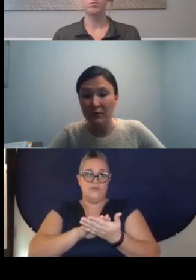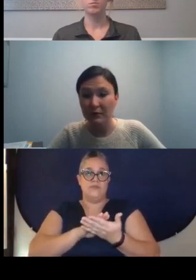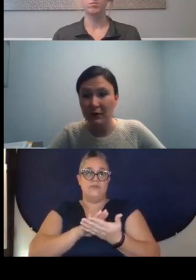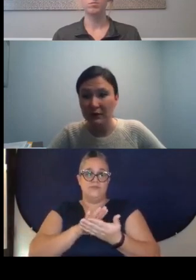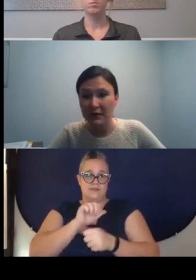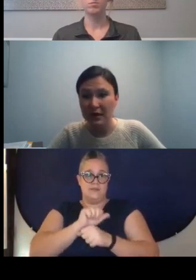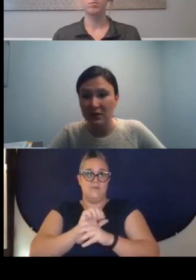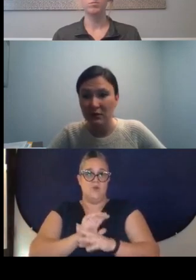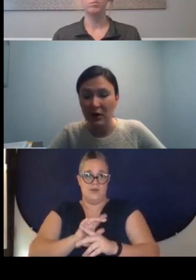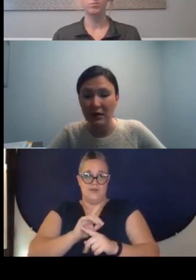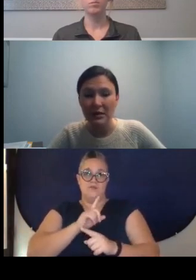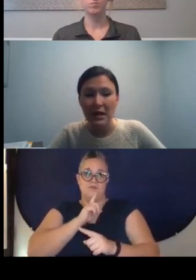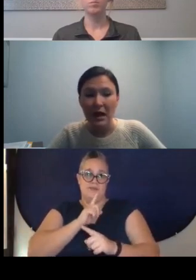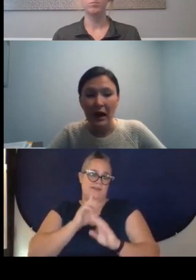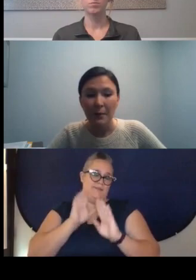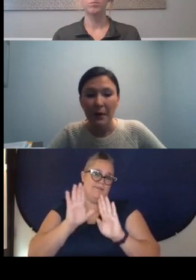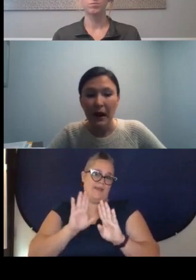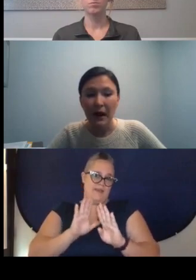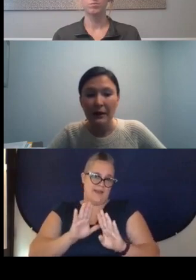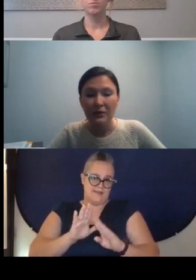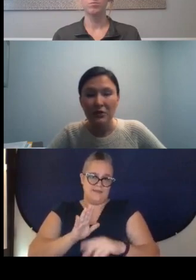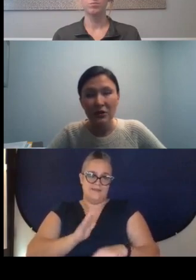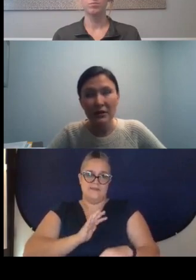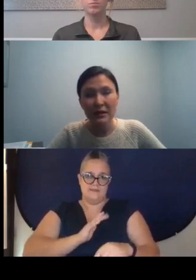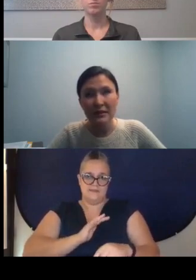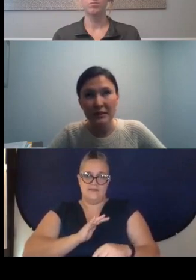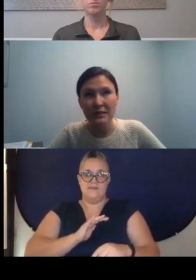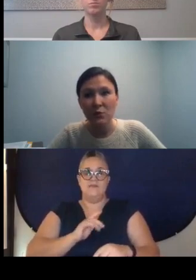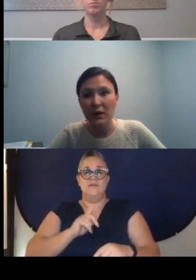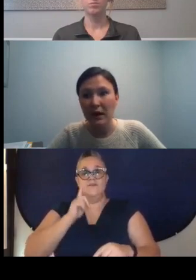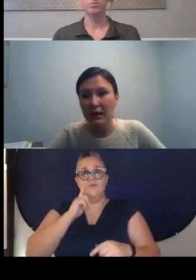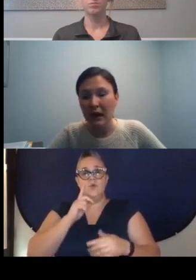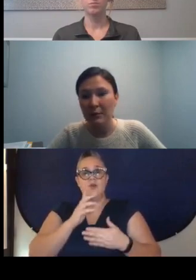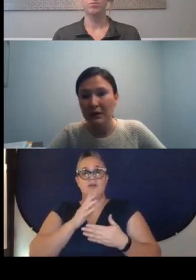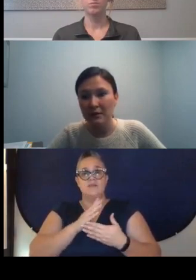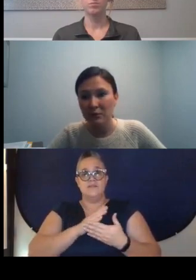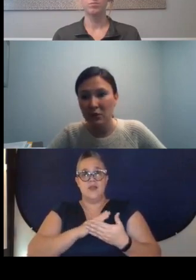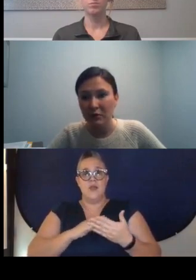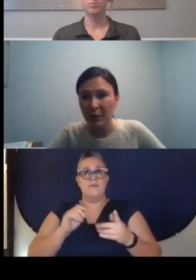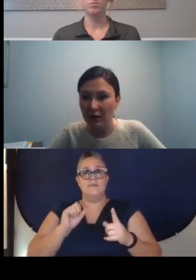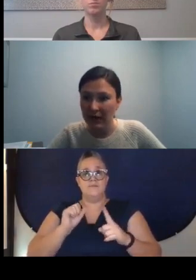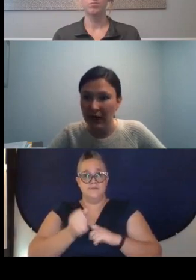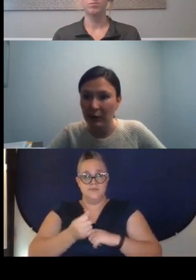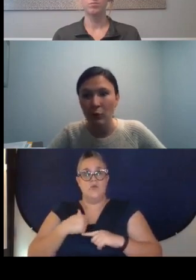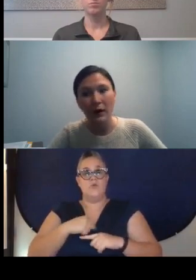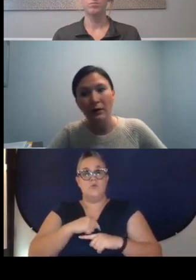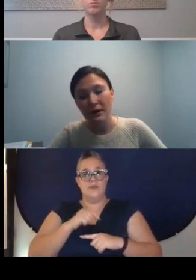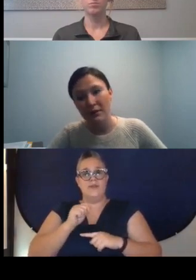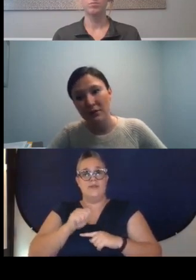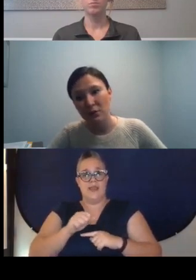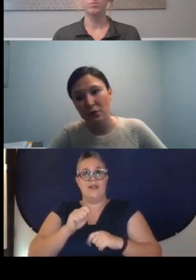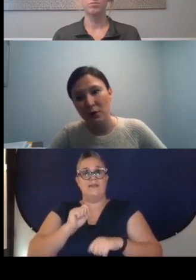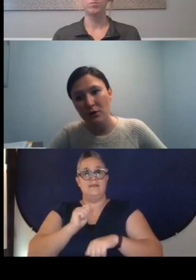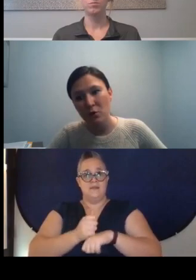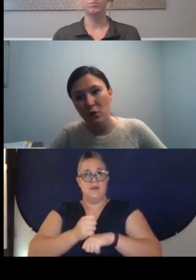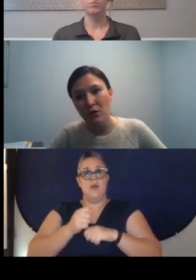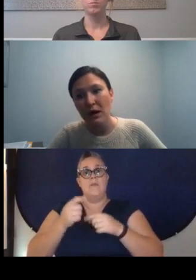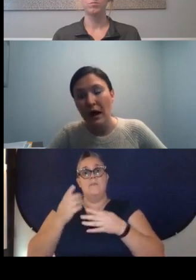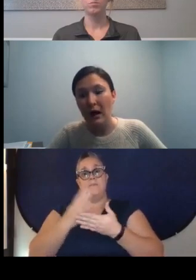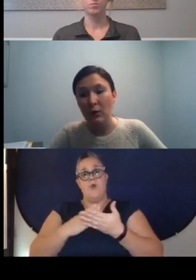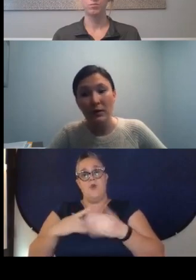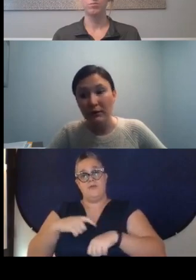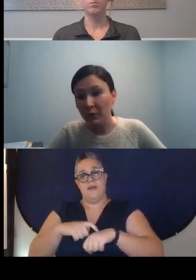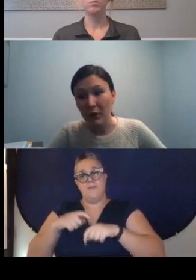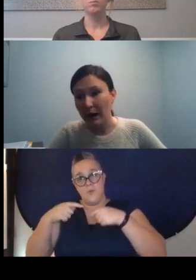employees, which have been really fantastic for us. On certain instances, we can accommodate some sort of part-time while an individual is going to